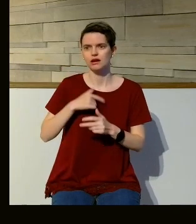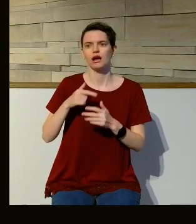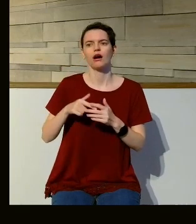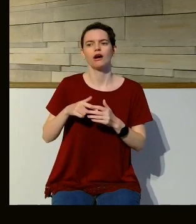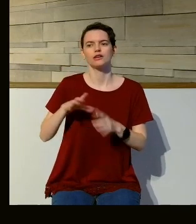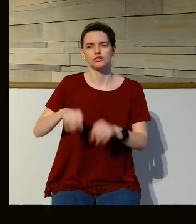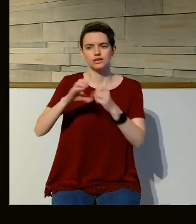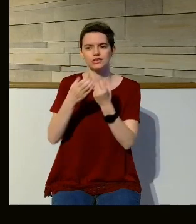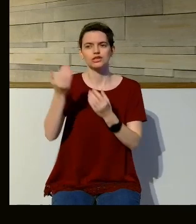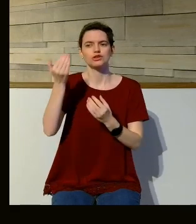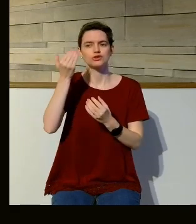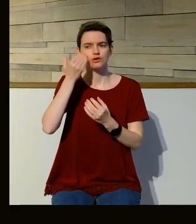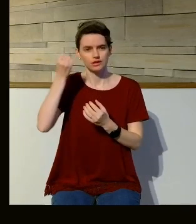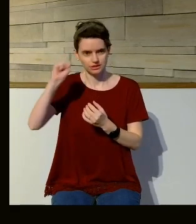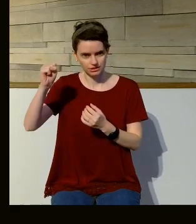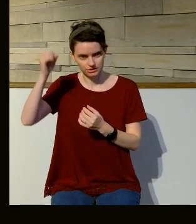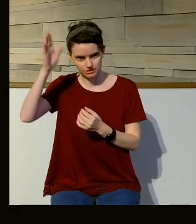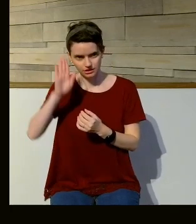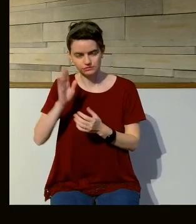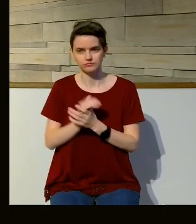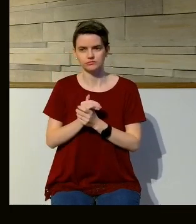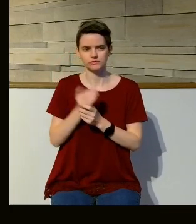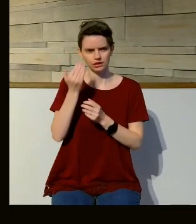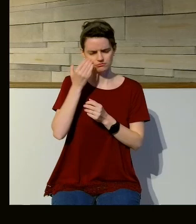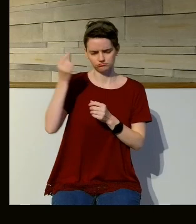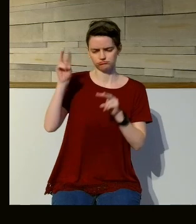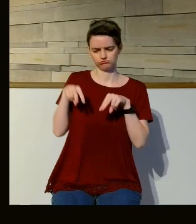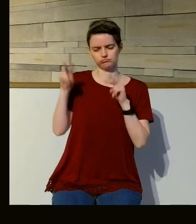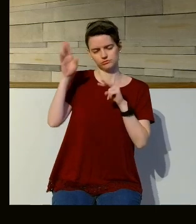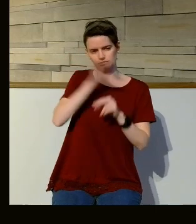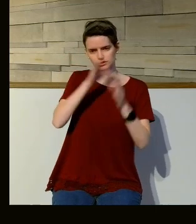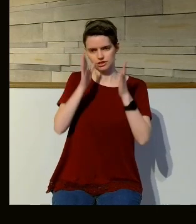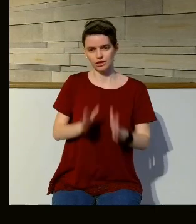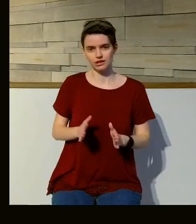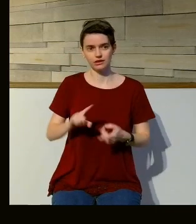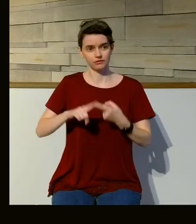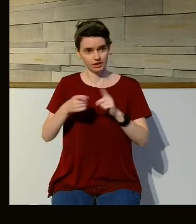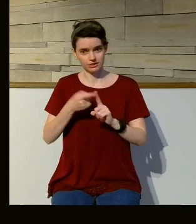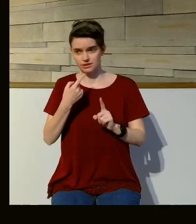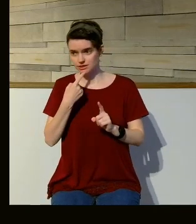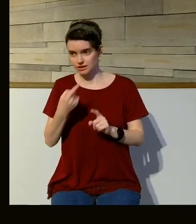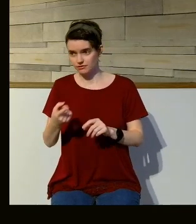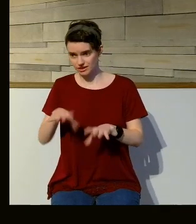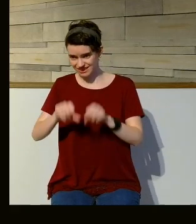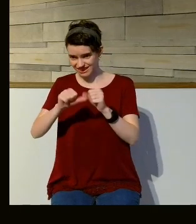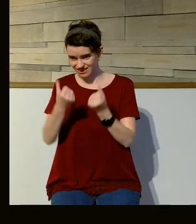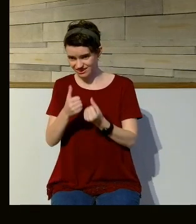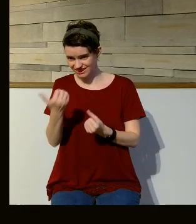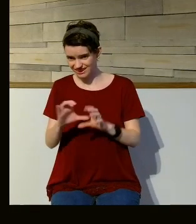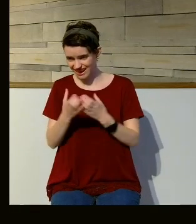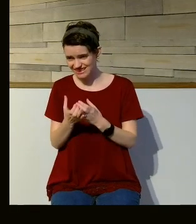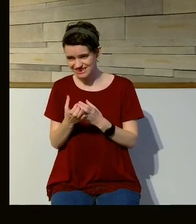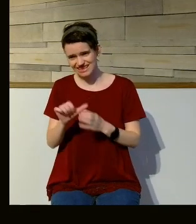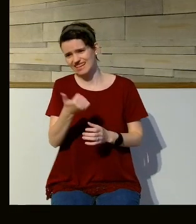professor was an atheist. Because I heard how condescending he was towards Christianity. In fact, my friend said, if you're going to take another class, don't take Pena's